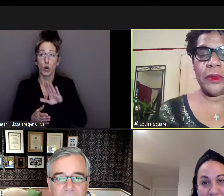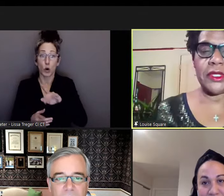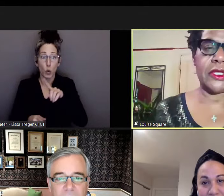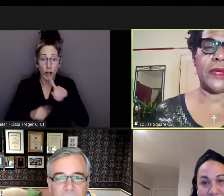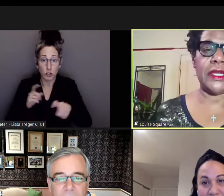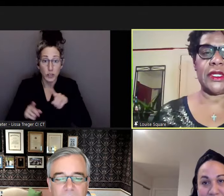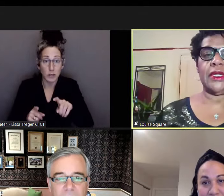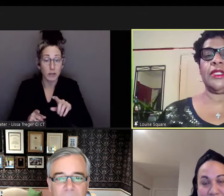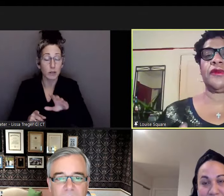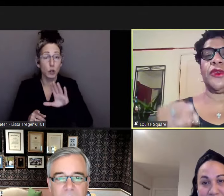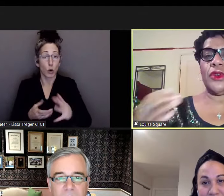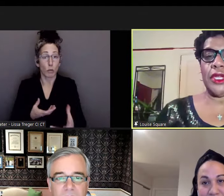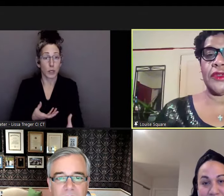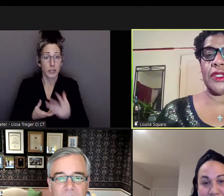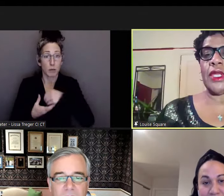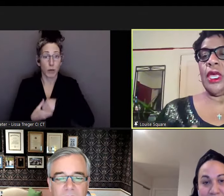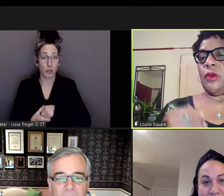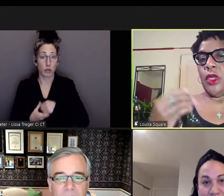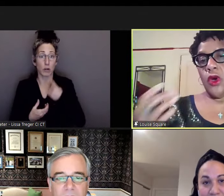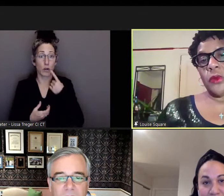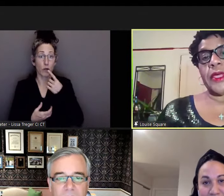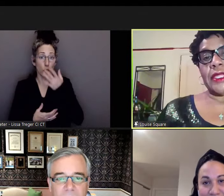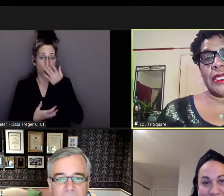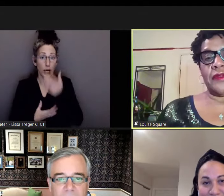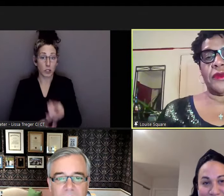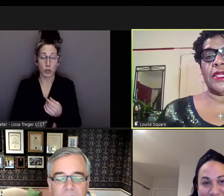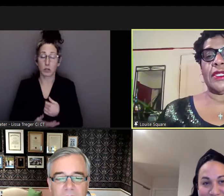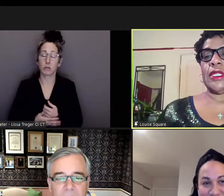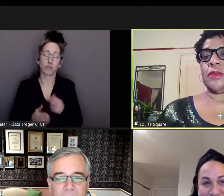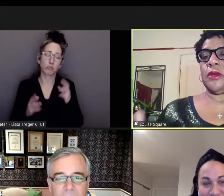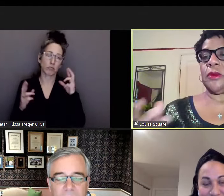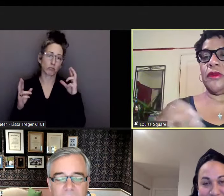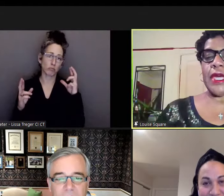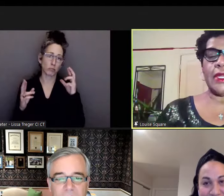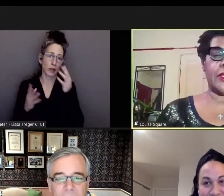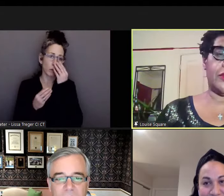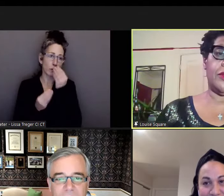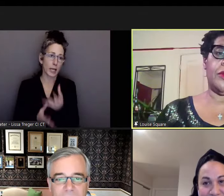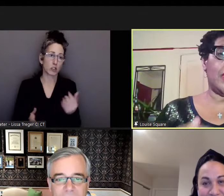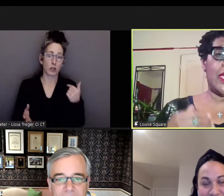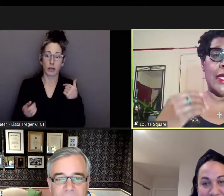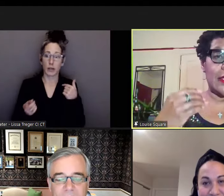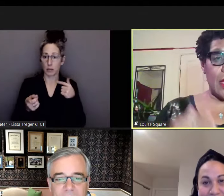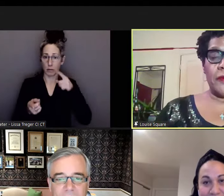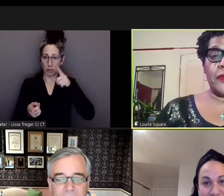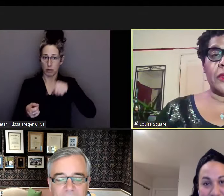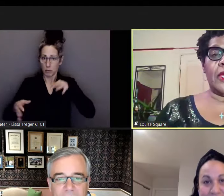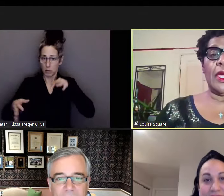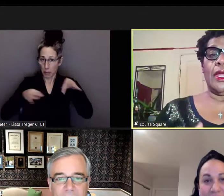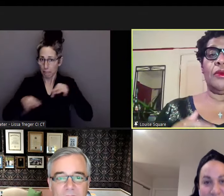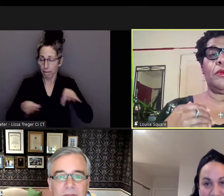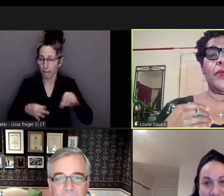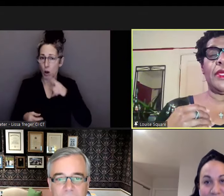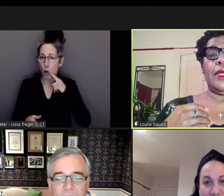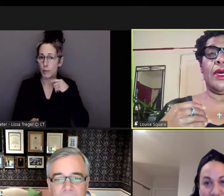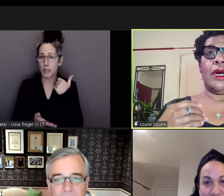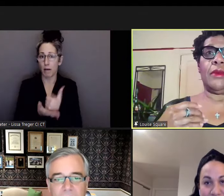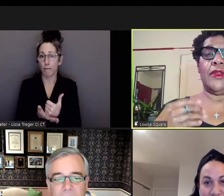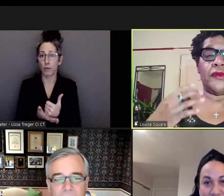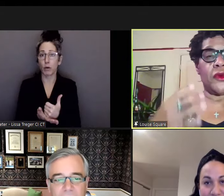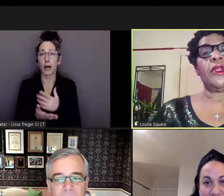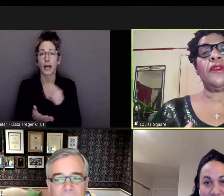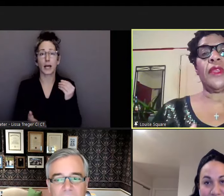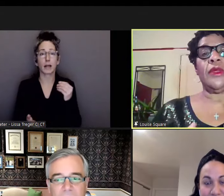time and for your participation in this, for your interest. We hope that the information that's been provided to you is helpful and it will